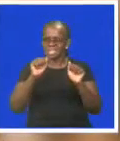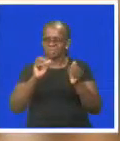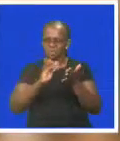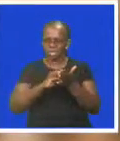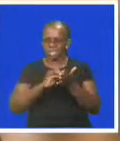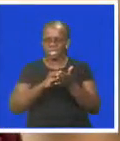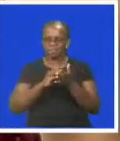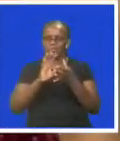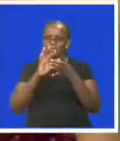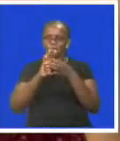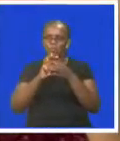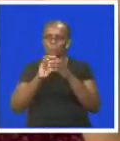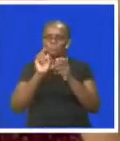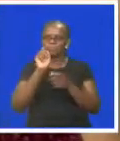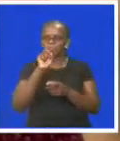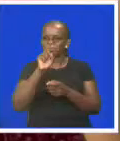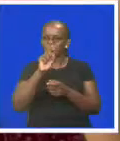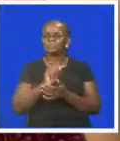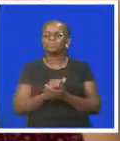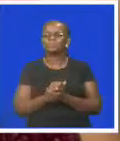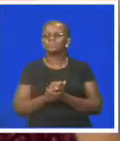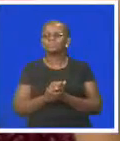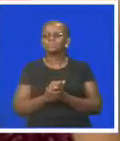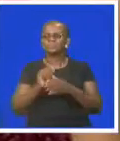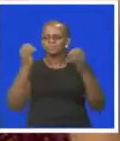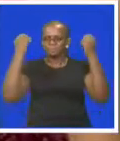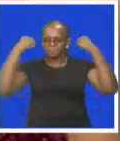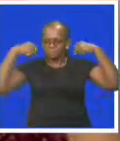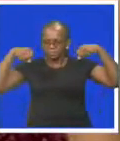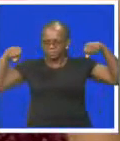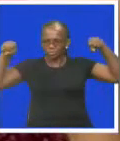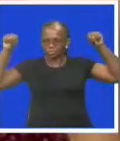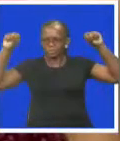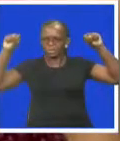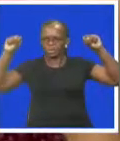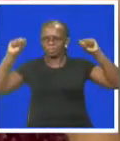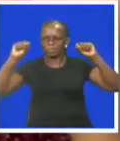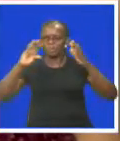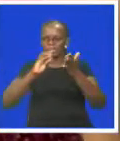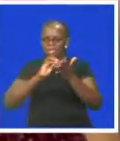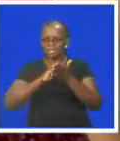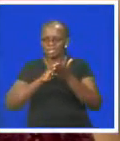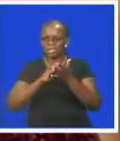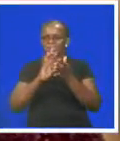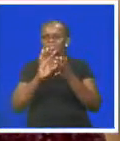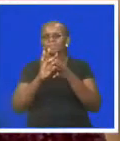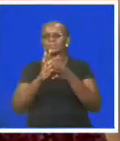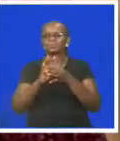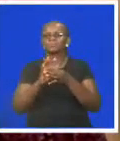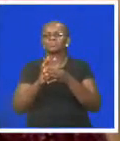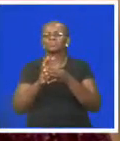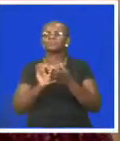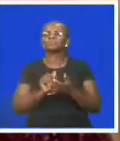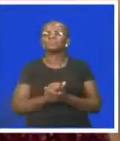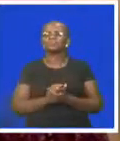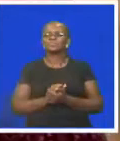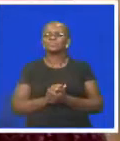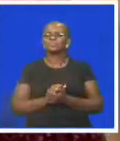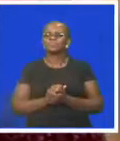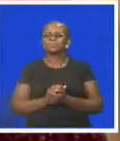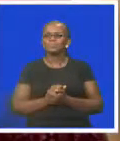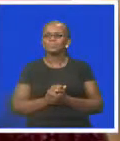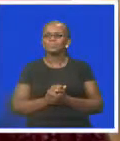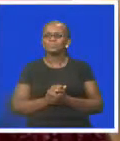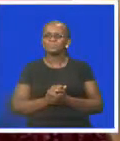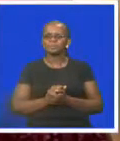have chickens at home. Do we keep a cow? Yes, we do keep cows at home.